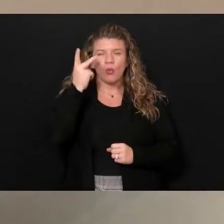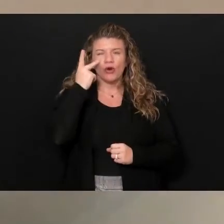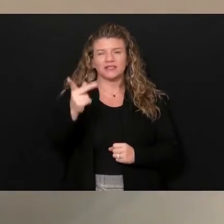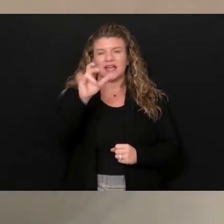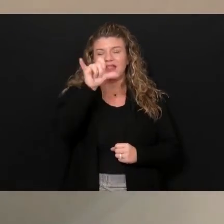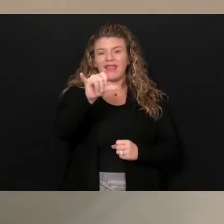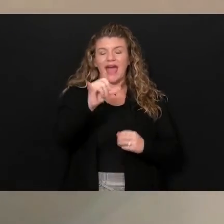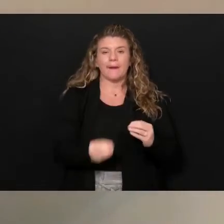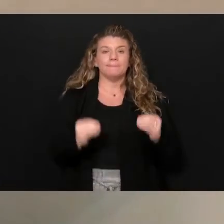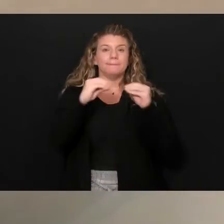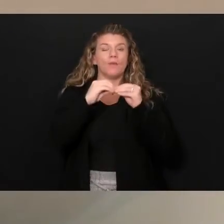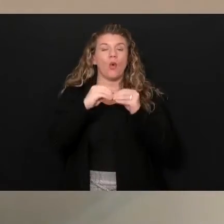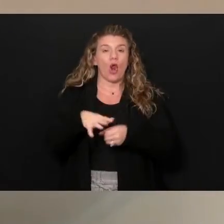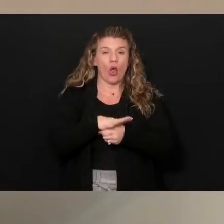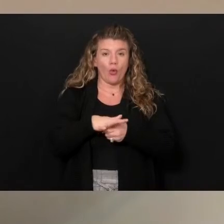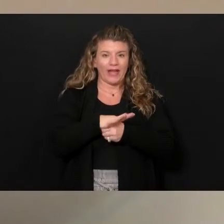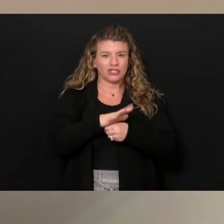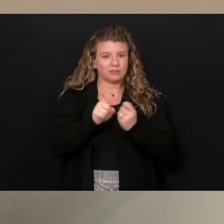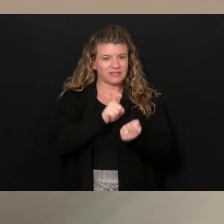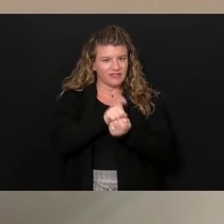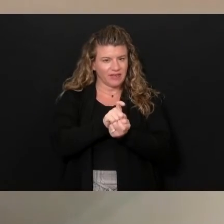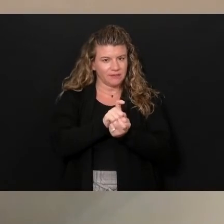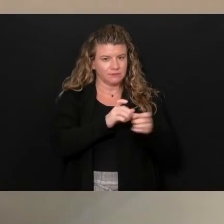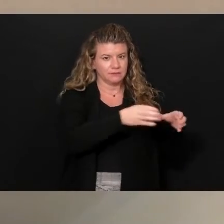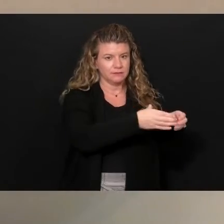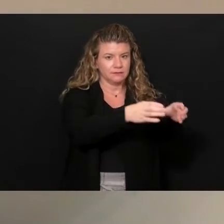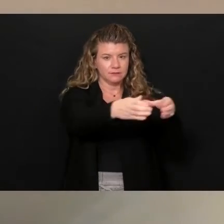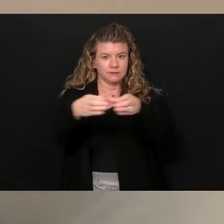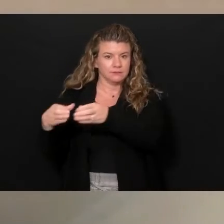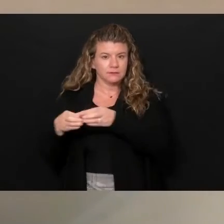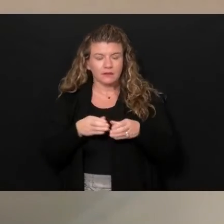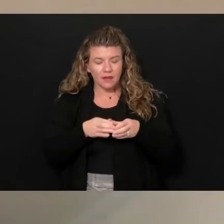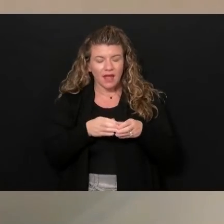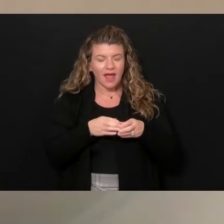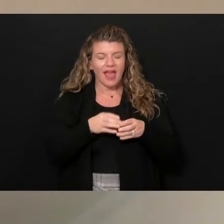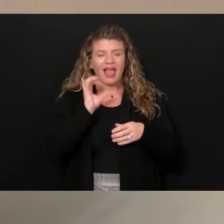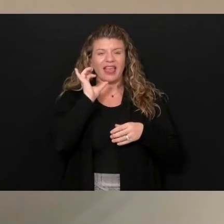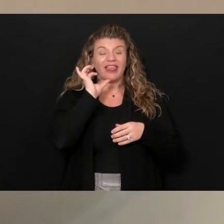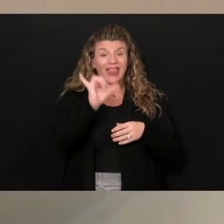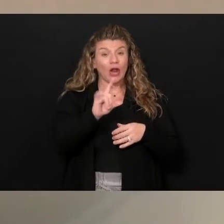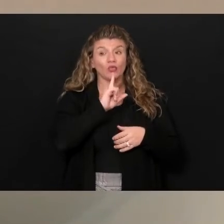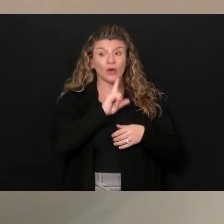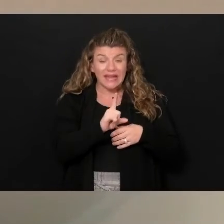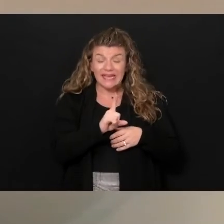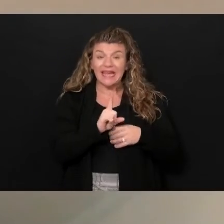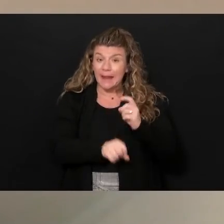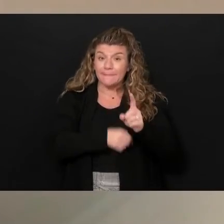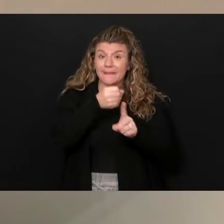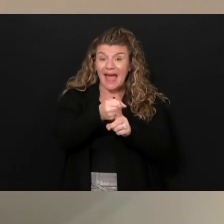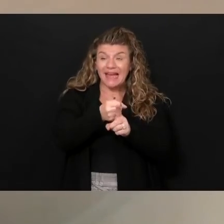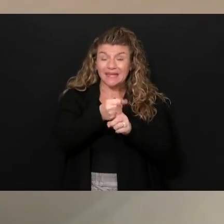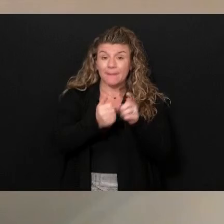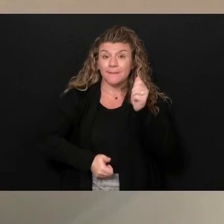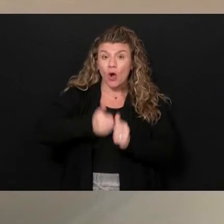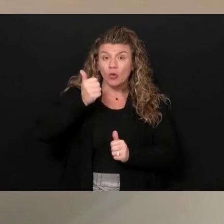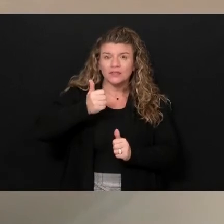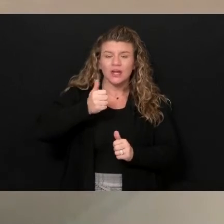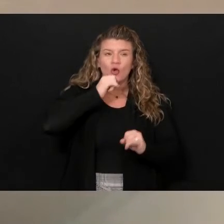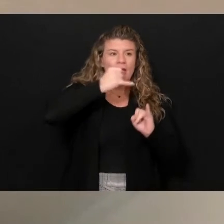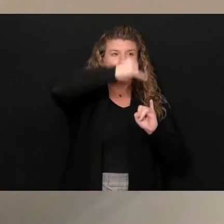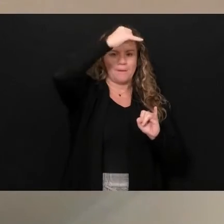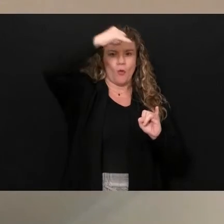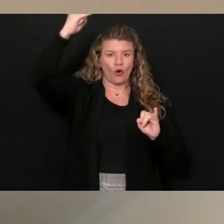more location-specific part of our state, and particularly the parts of our state that border